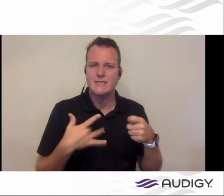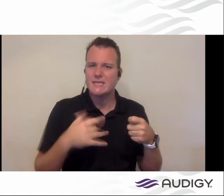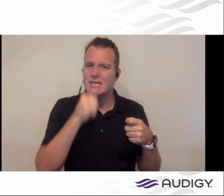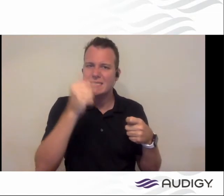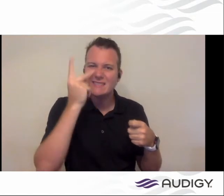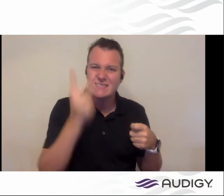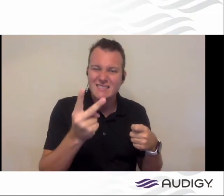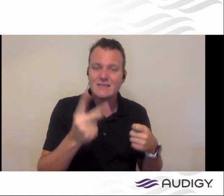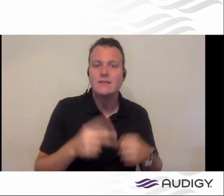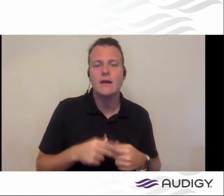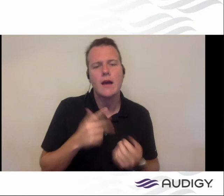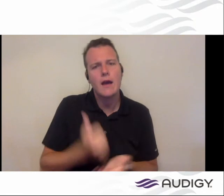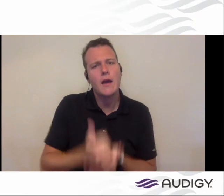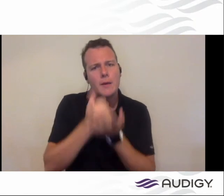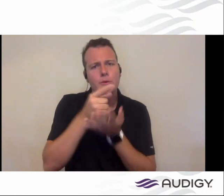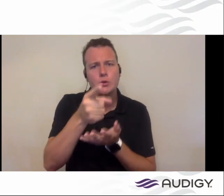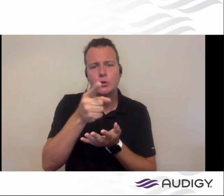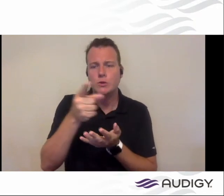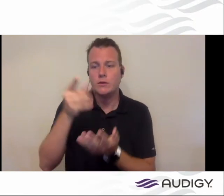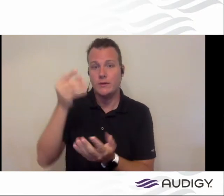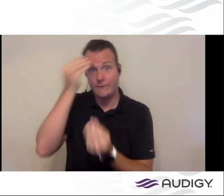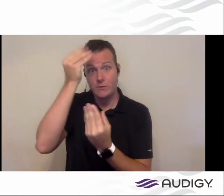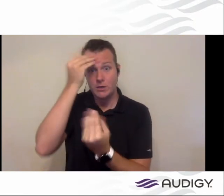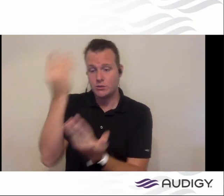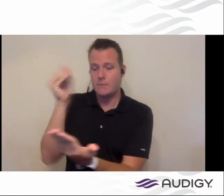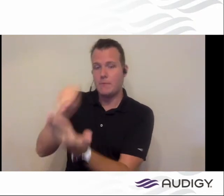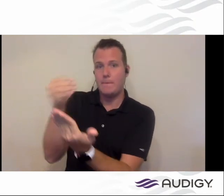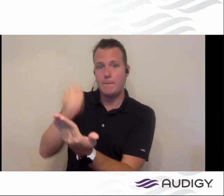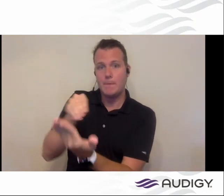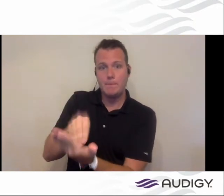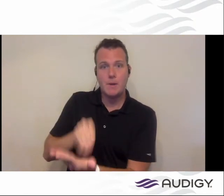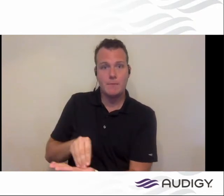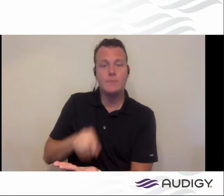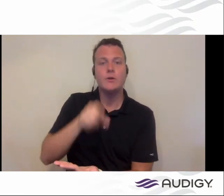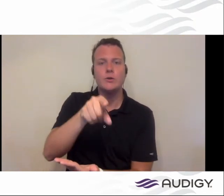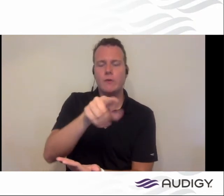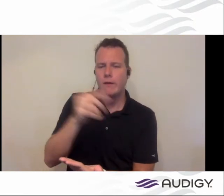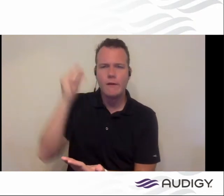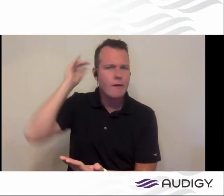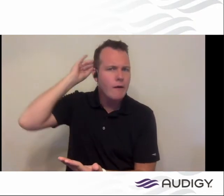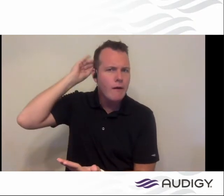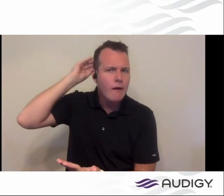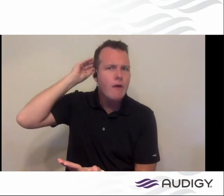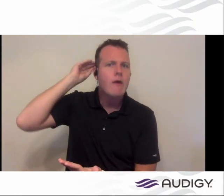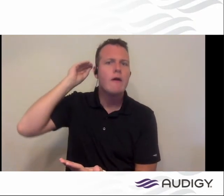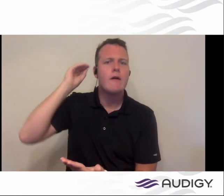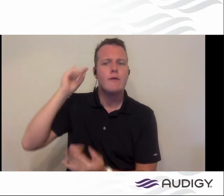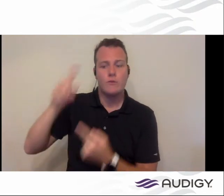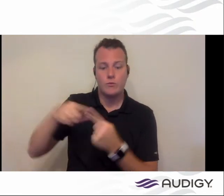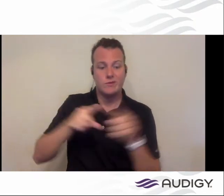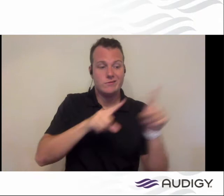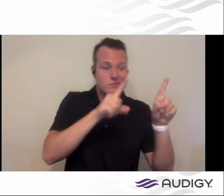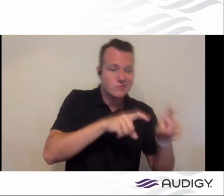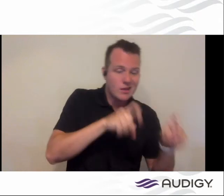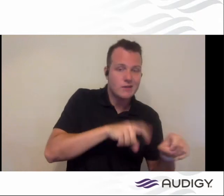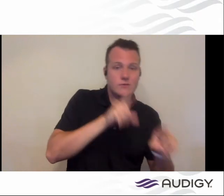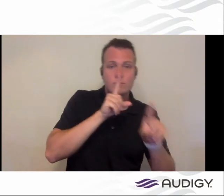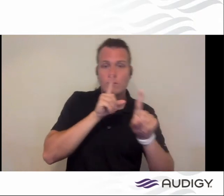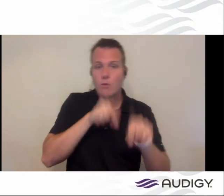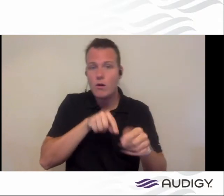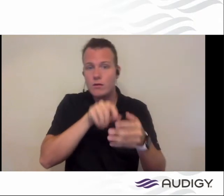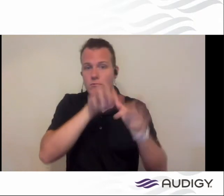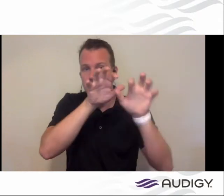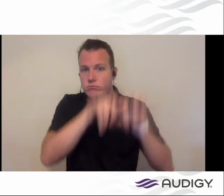what goes where so that you know what's important to think about as you do your testing and do your reports and things like